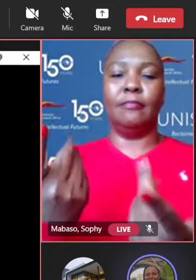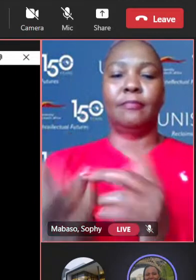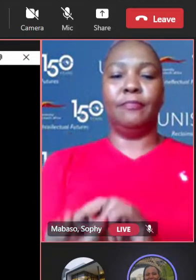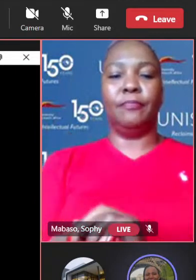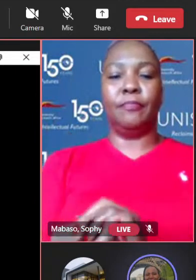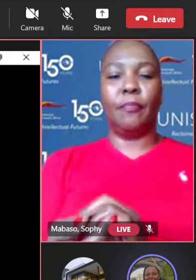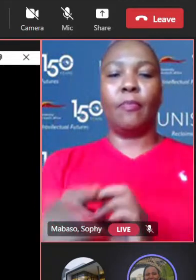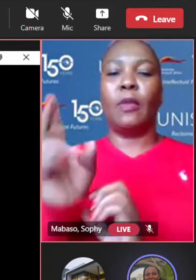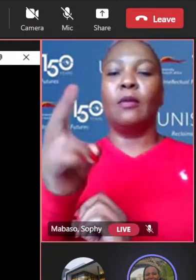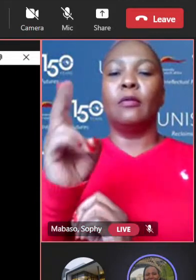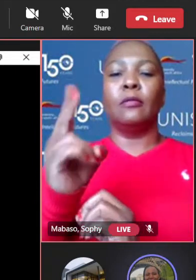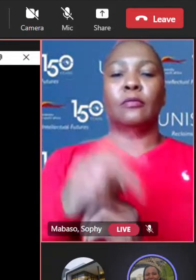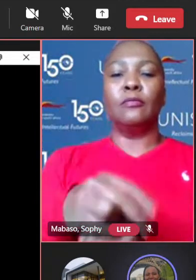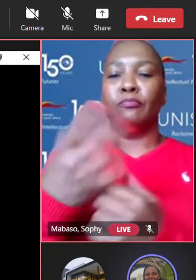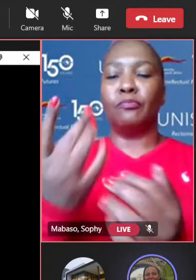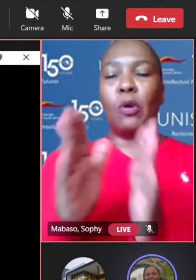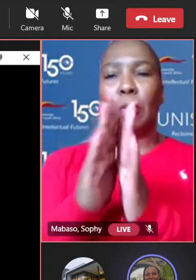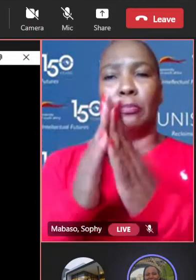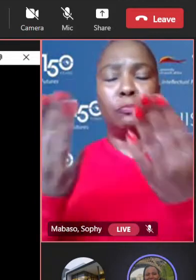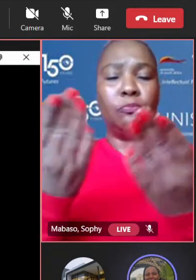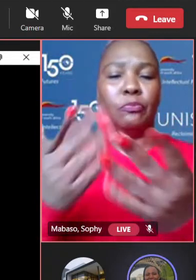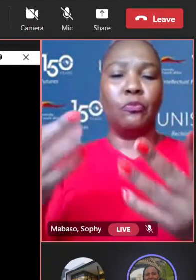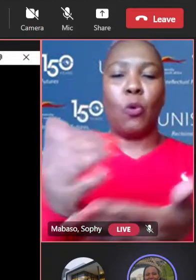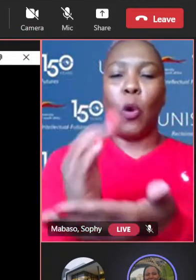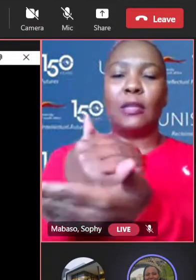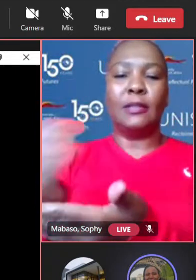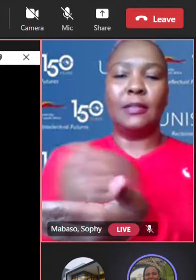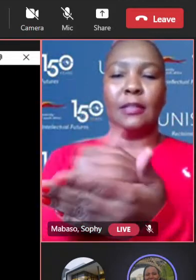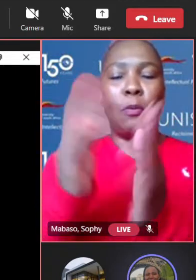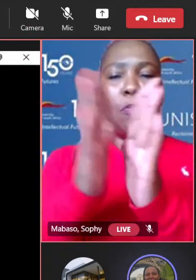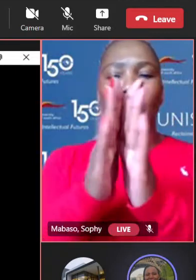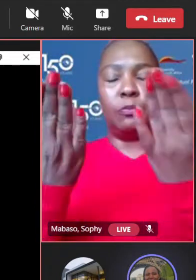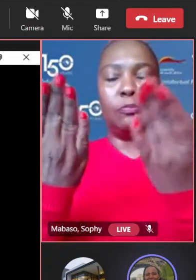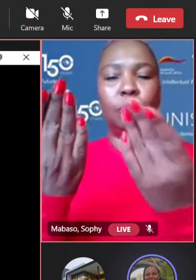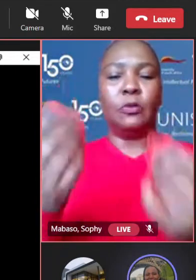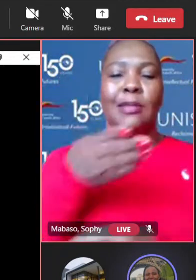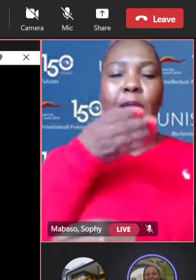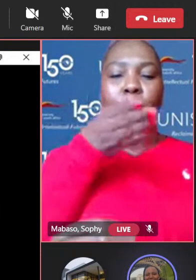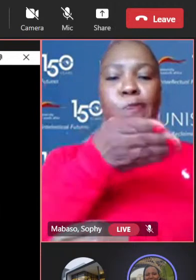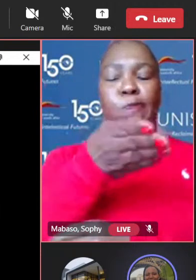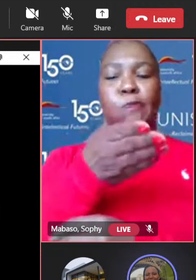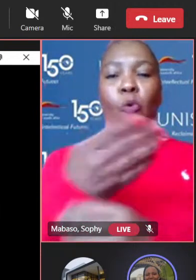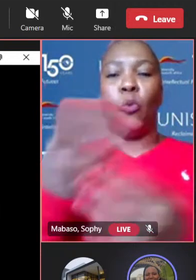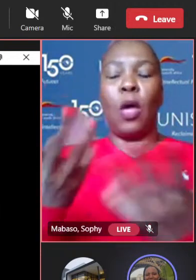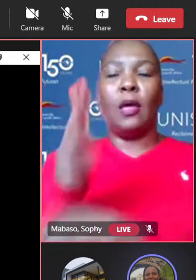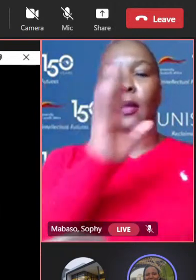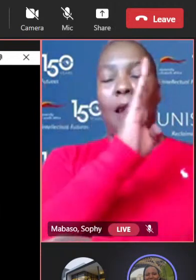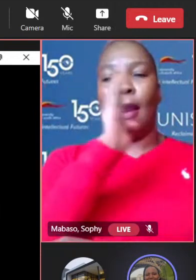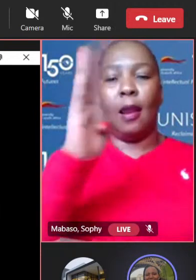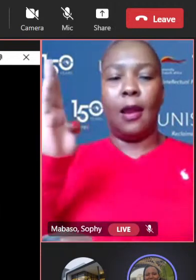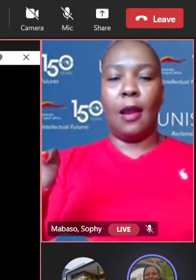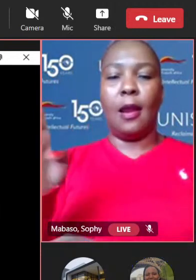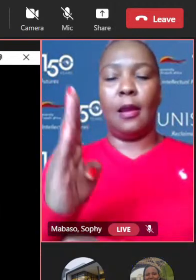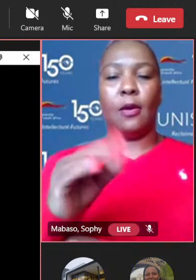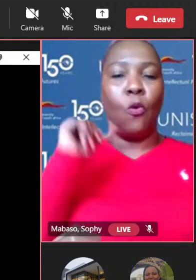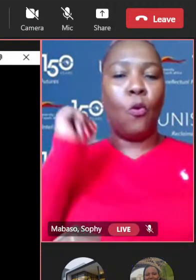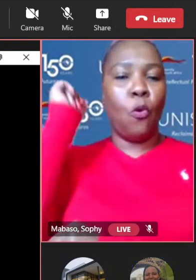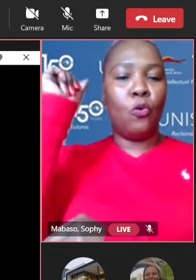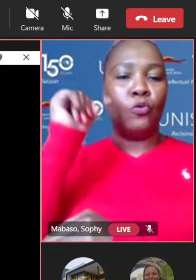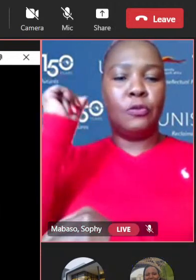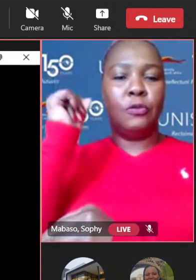also have the journal collection that you are also available in the library, the audiovisual collection,